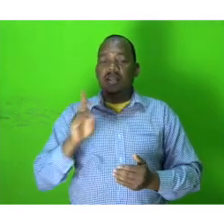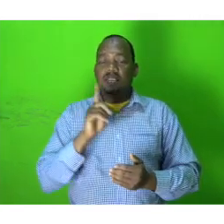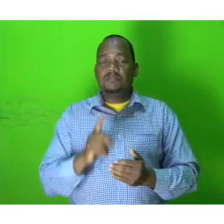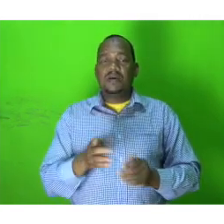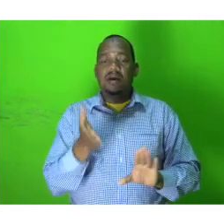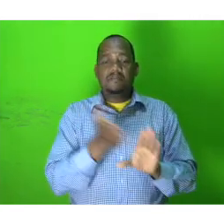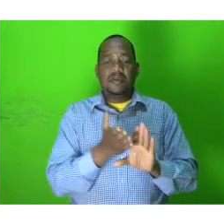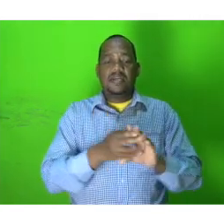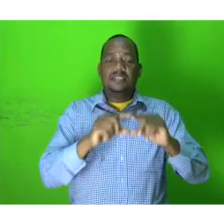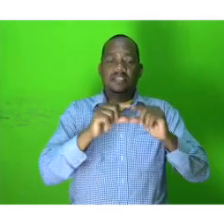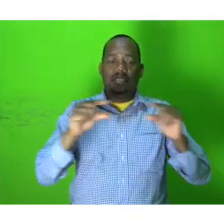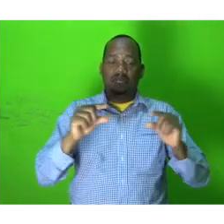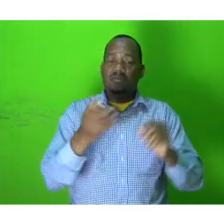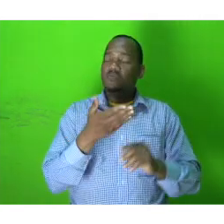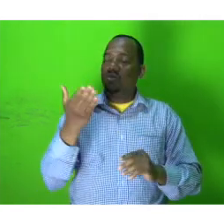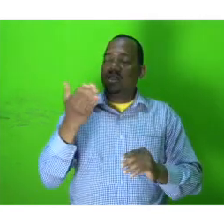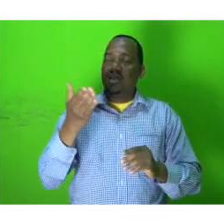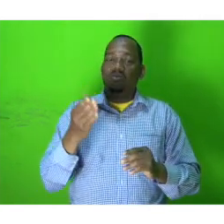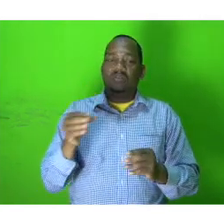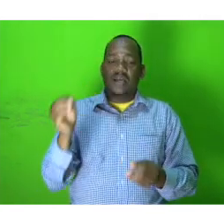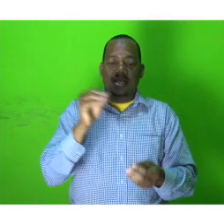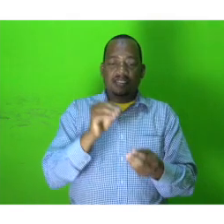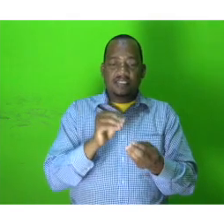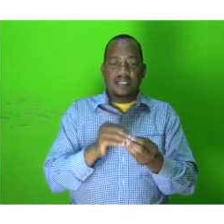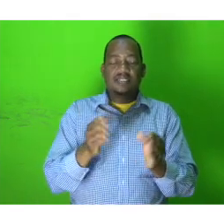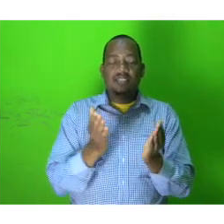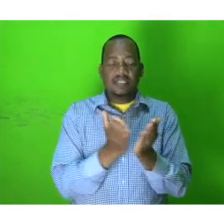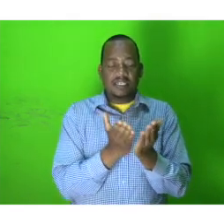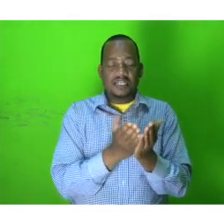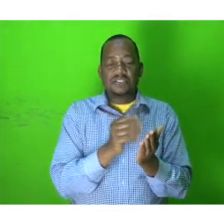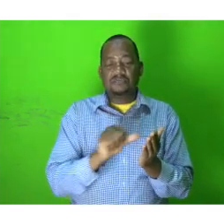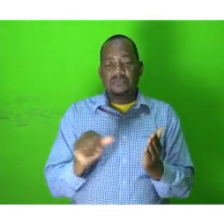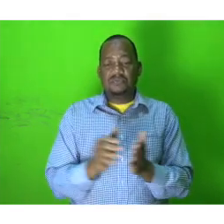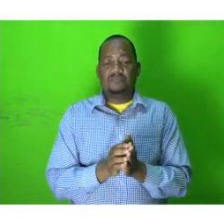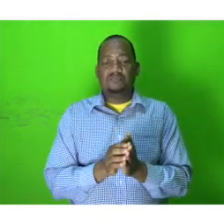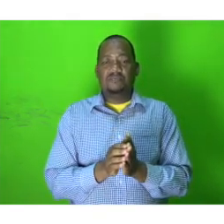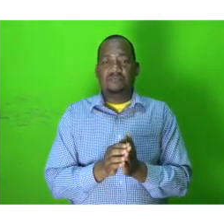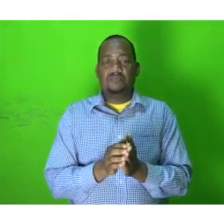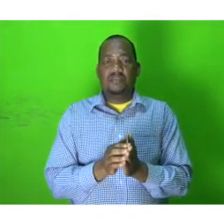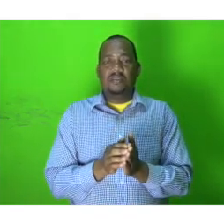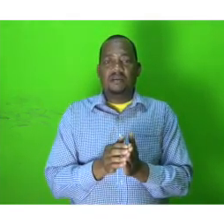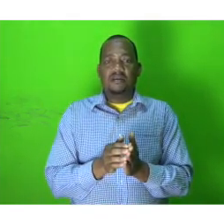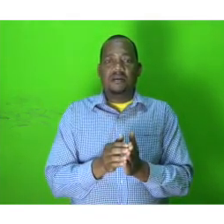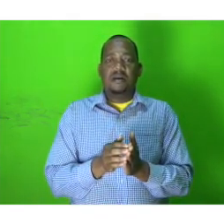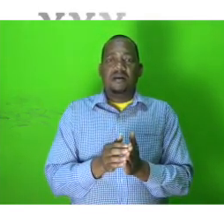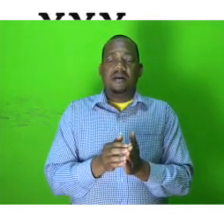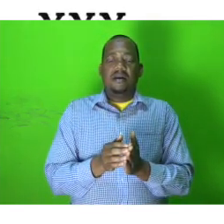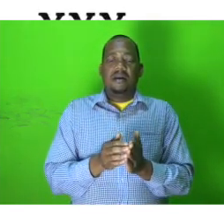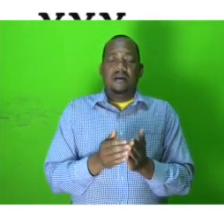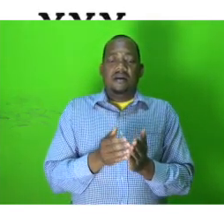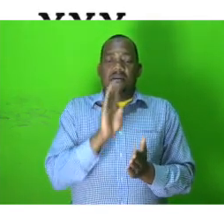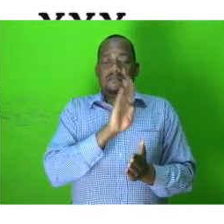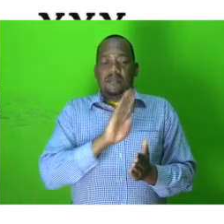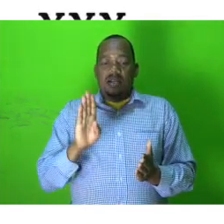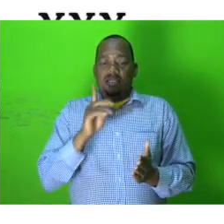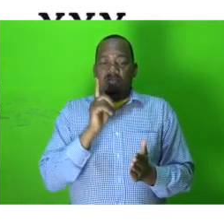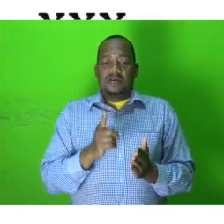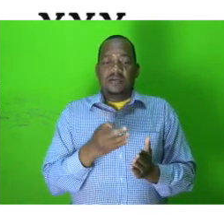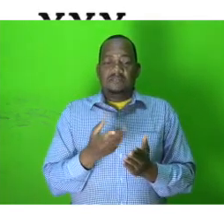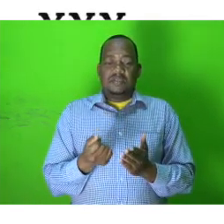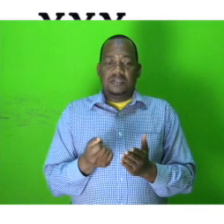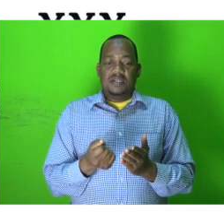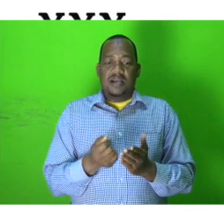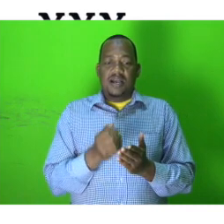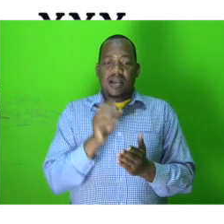per bank statement, without adjust cash book. Balance as per bank statement,